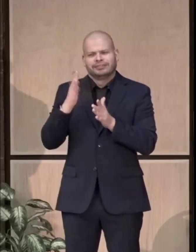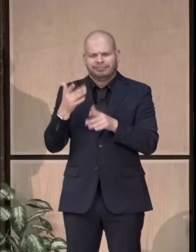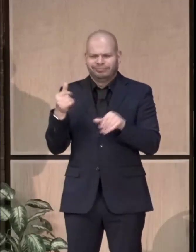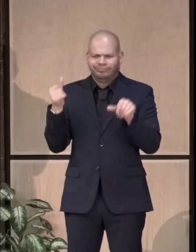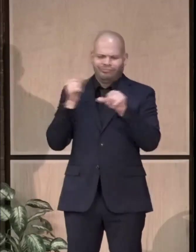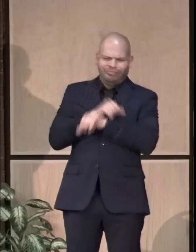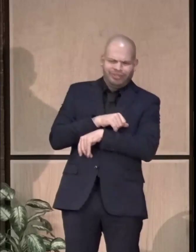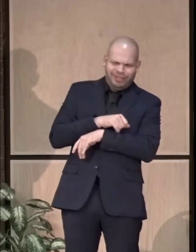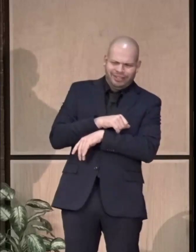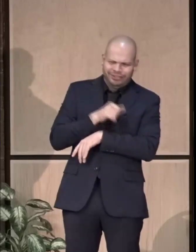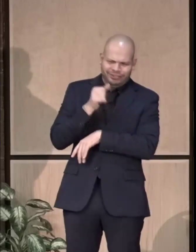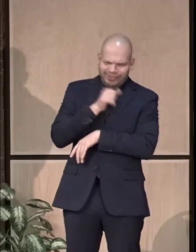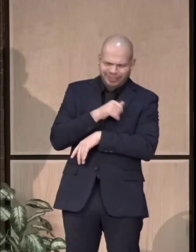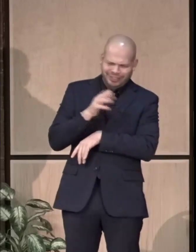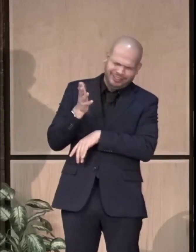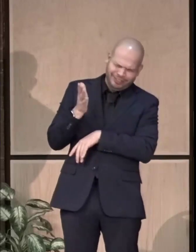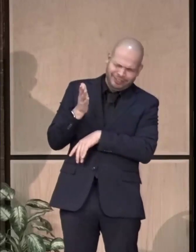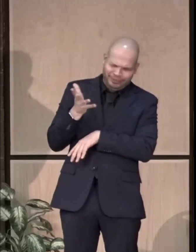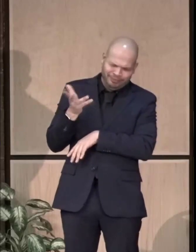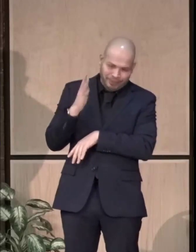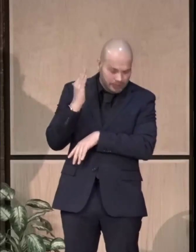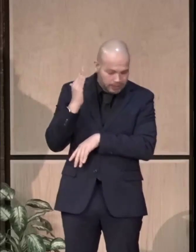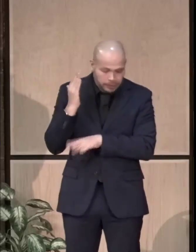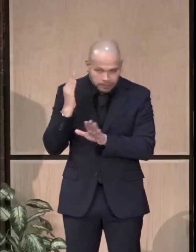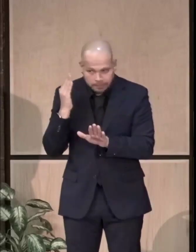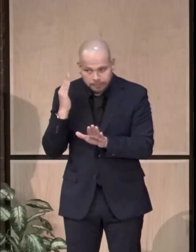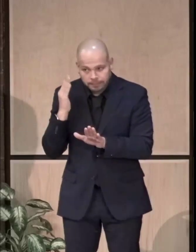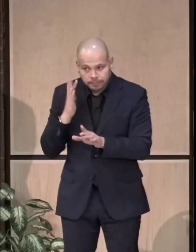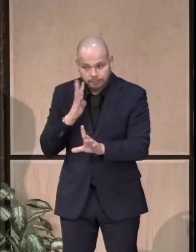And what I was trying to relay to them was